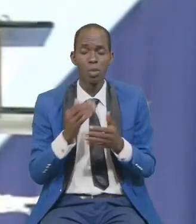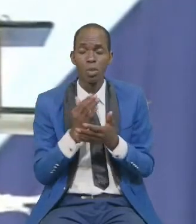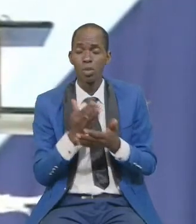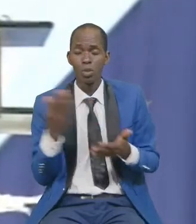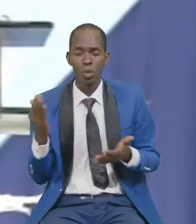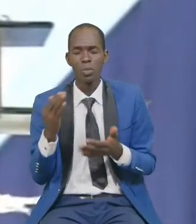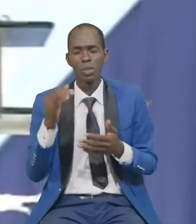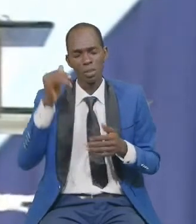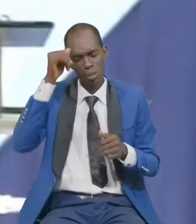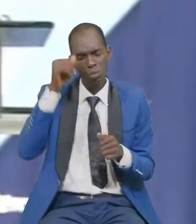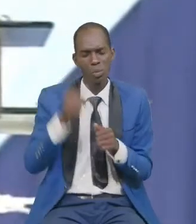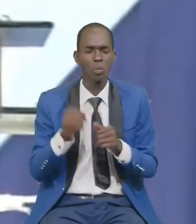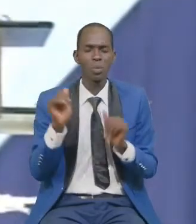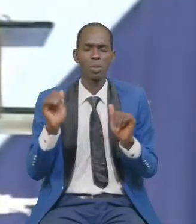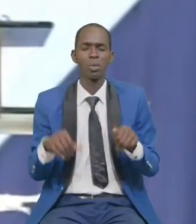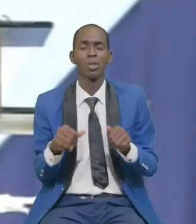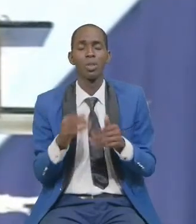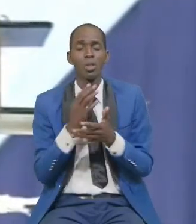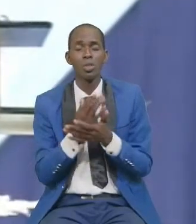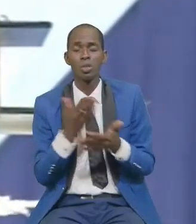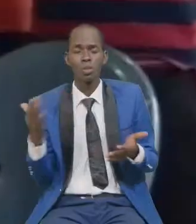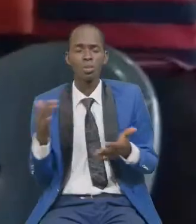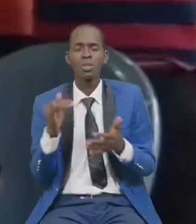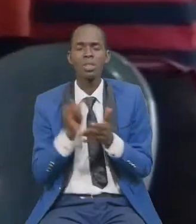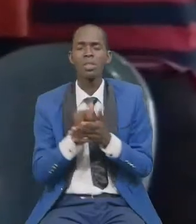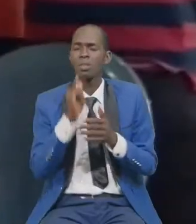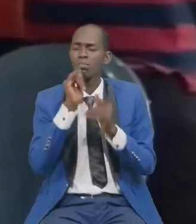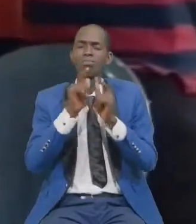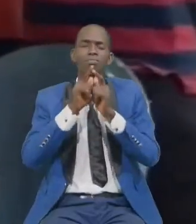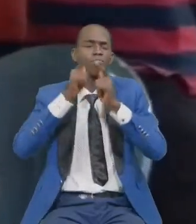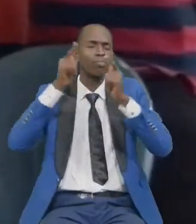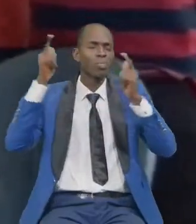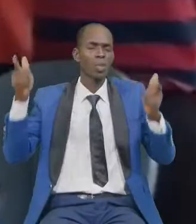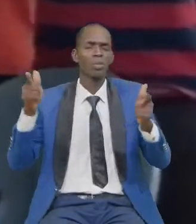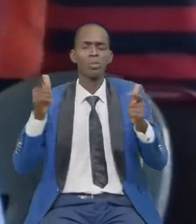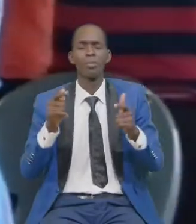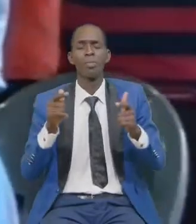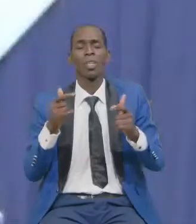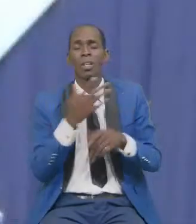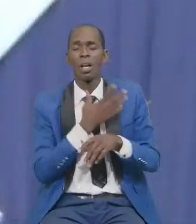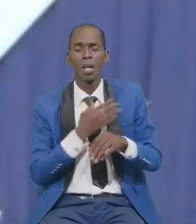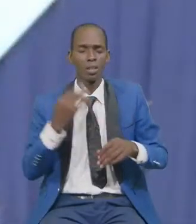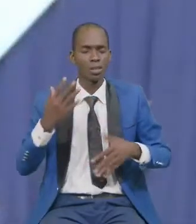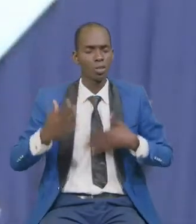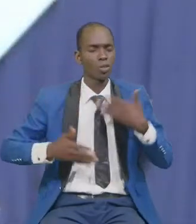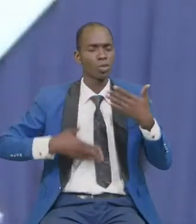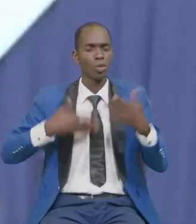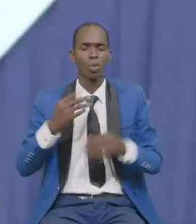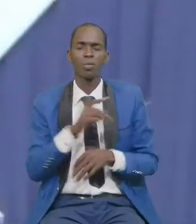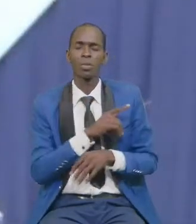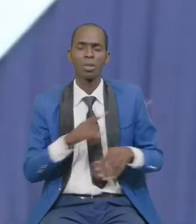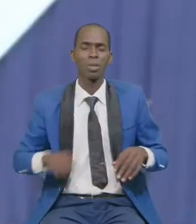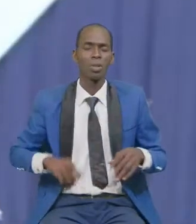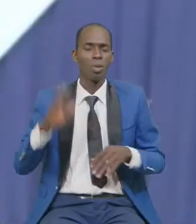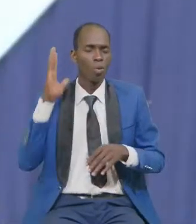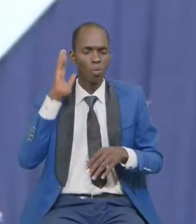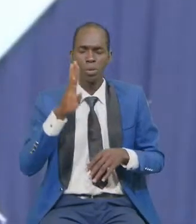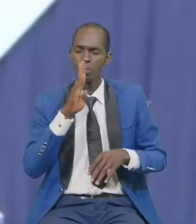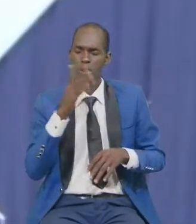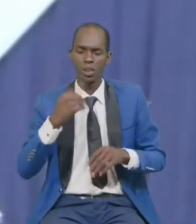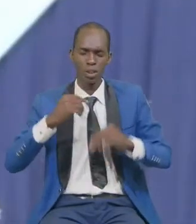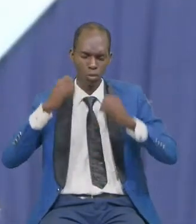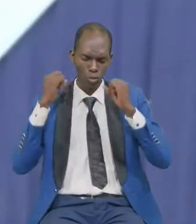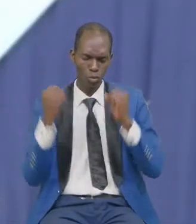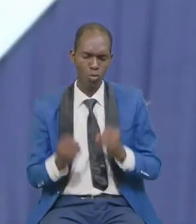something remarkable, something supernatural. And the joy of the Lord will be the strength of